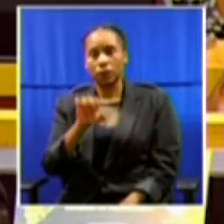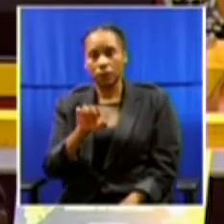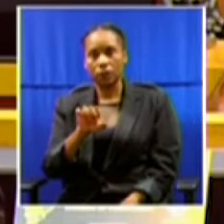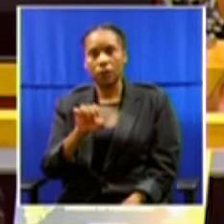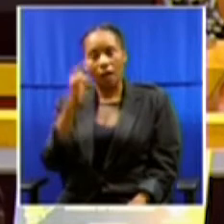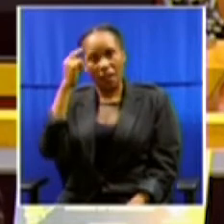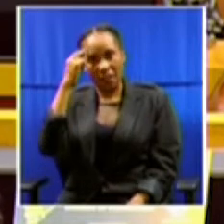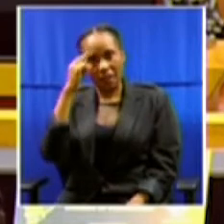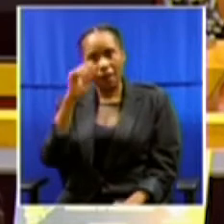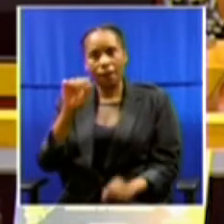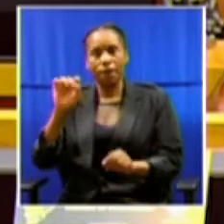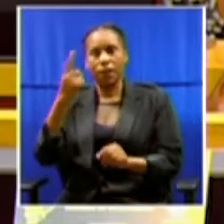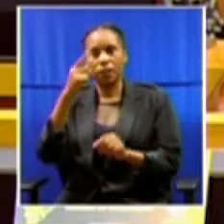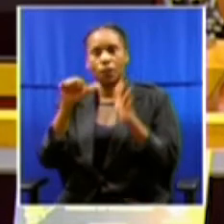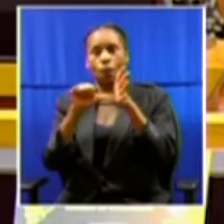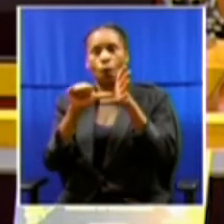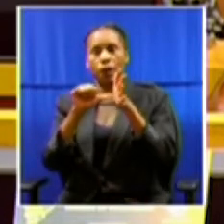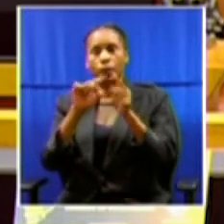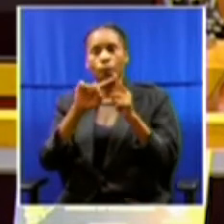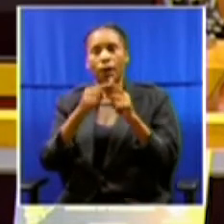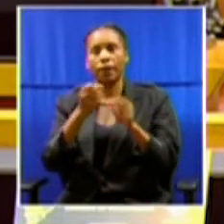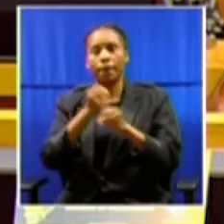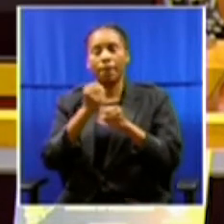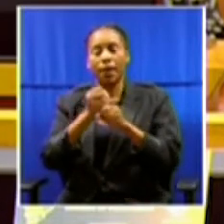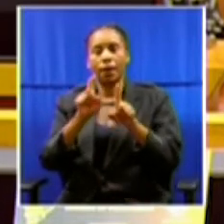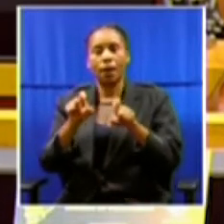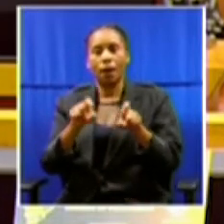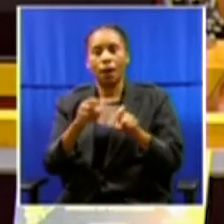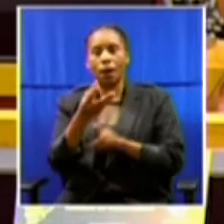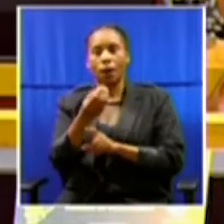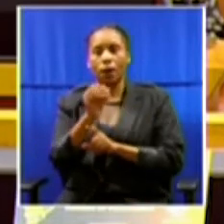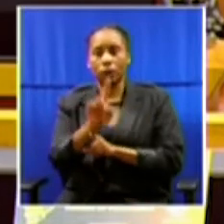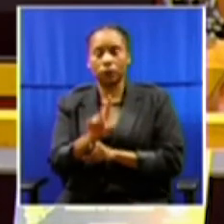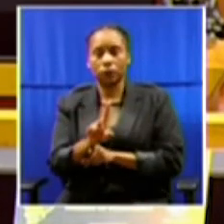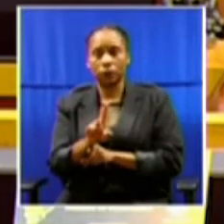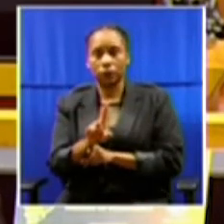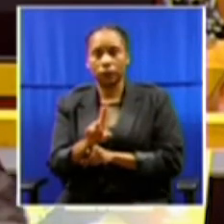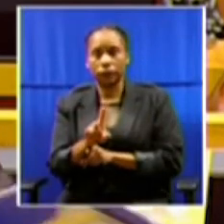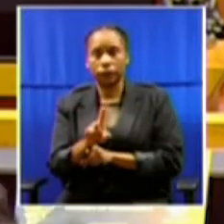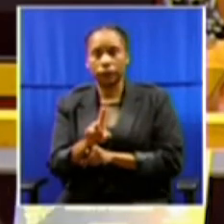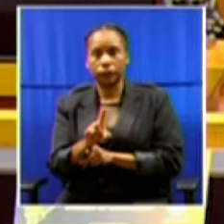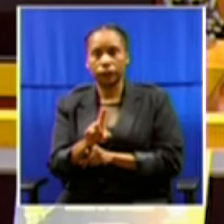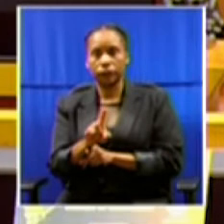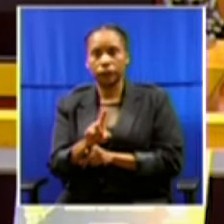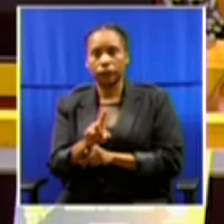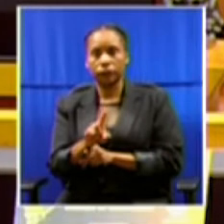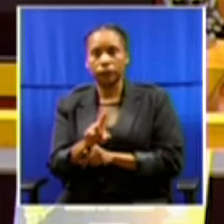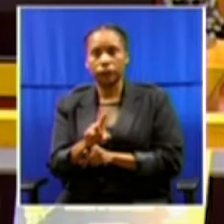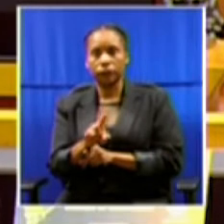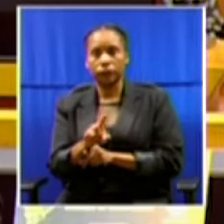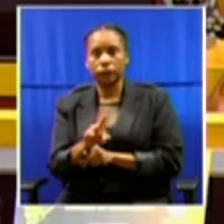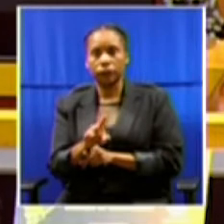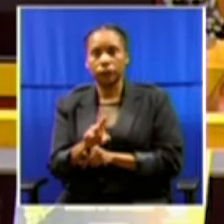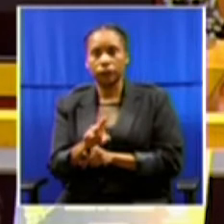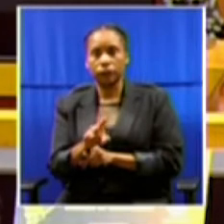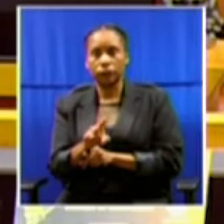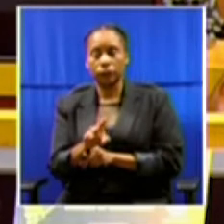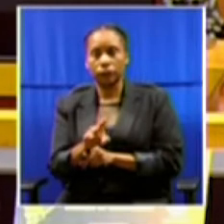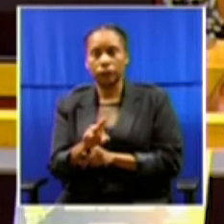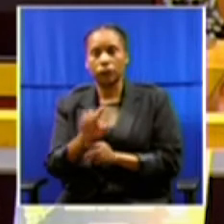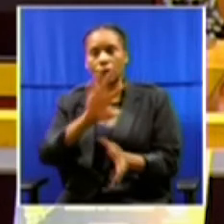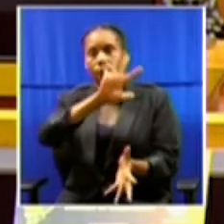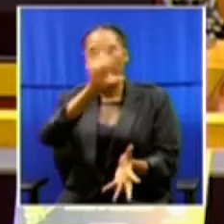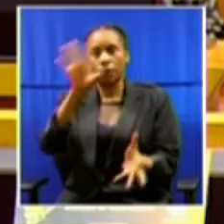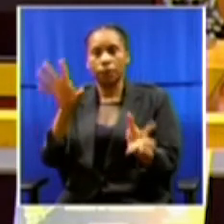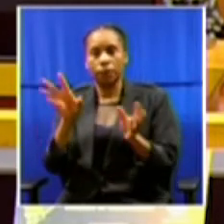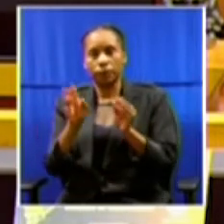first important point that we have to make, Chairperson, is that the PAP is part of the overall organs of